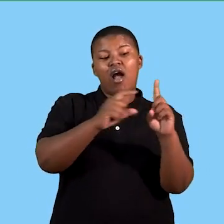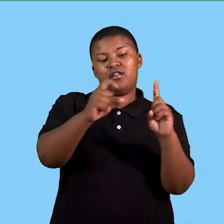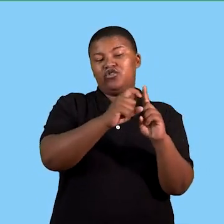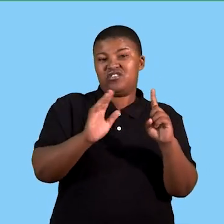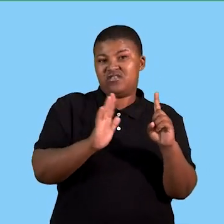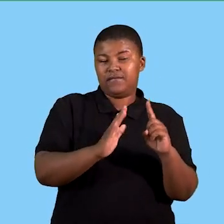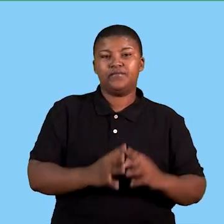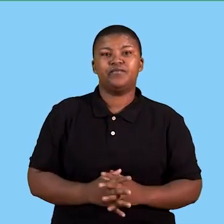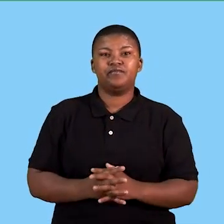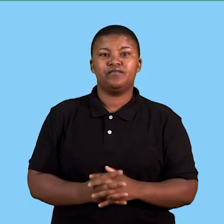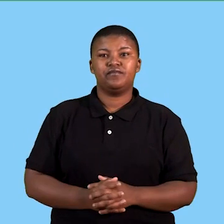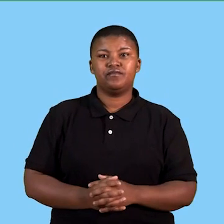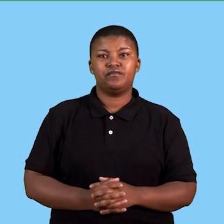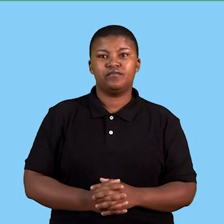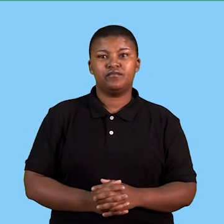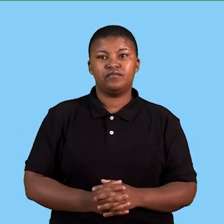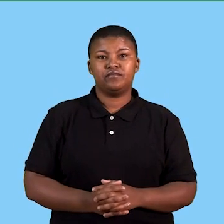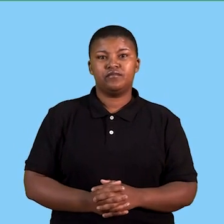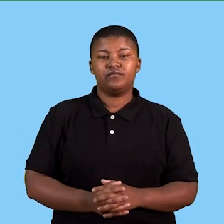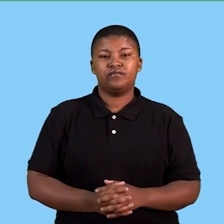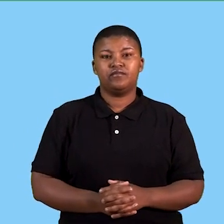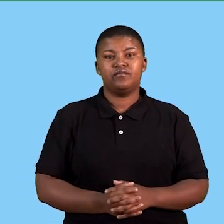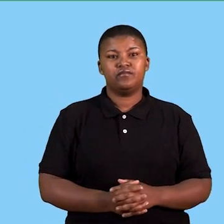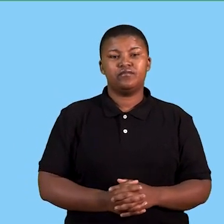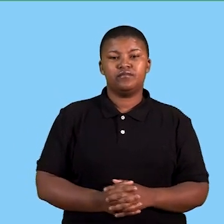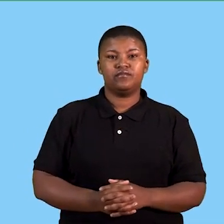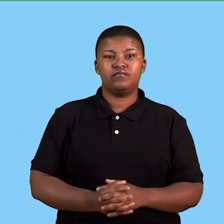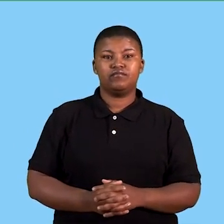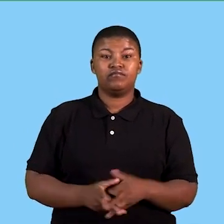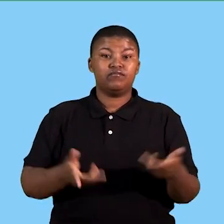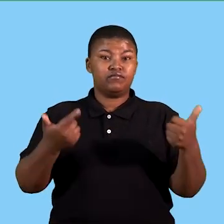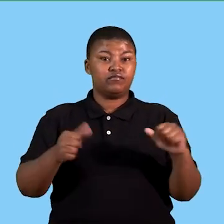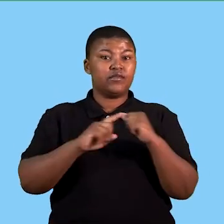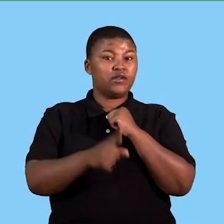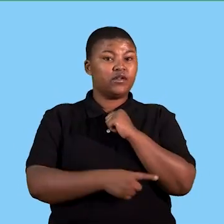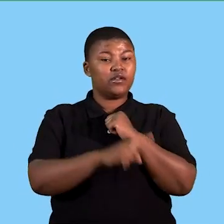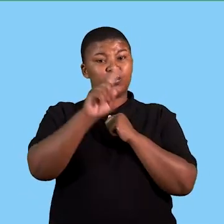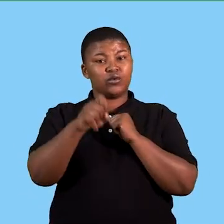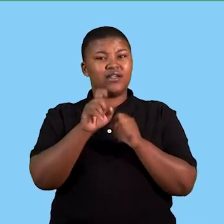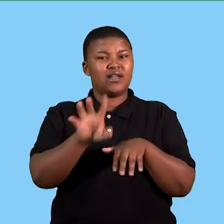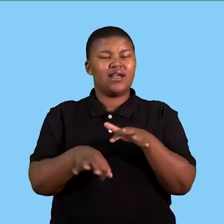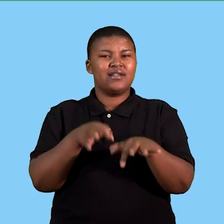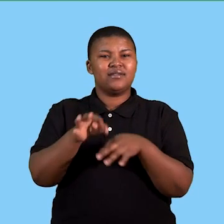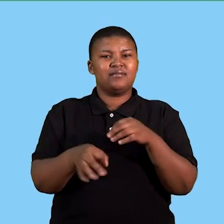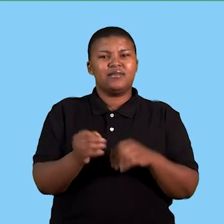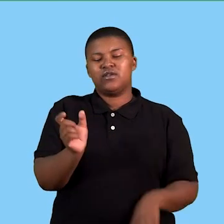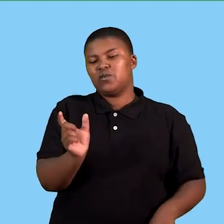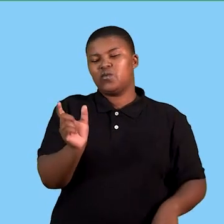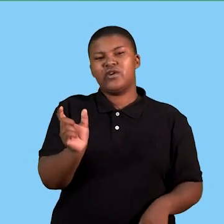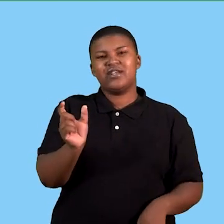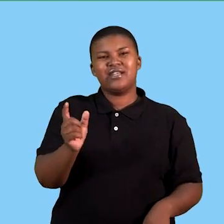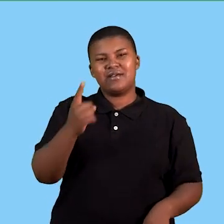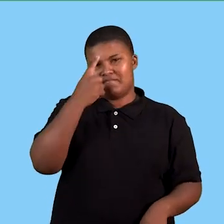organizational culture. All right. So last question then, define the